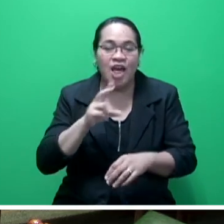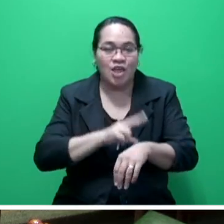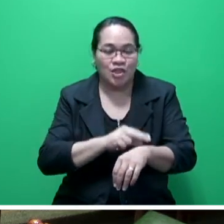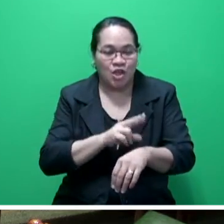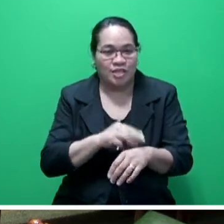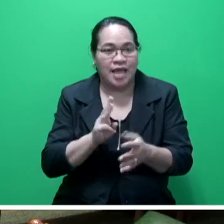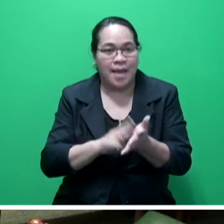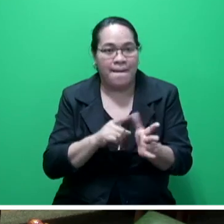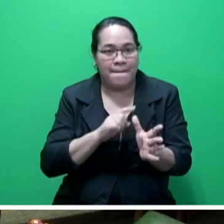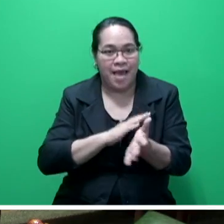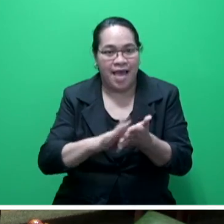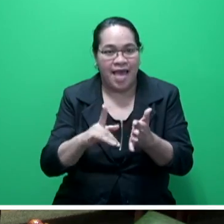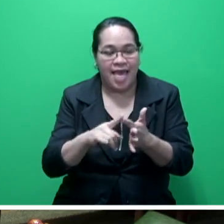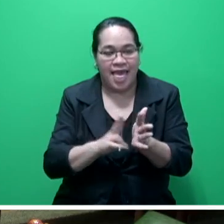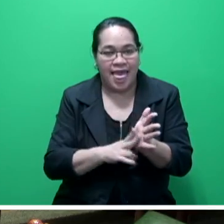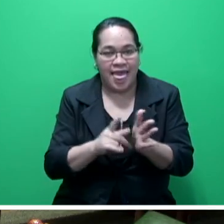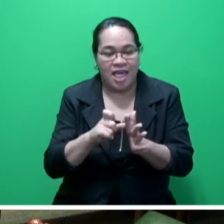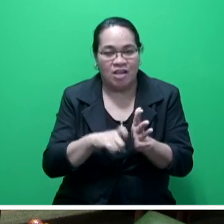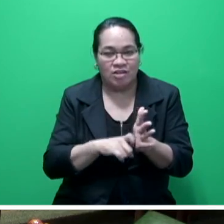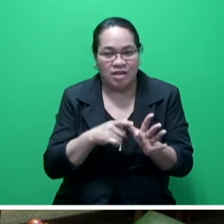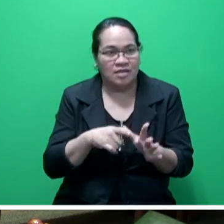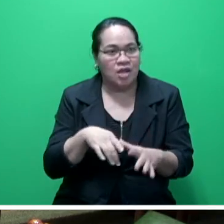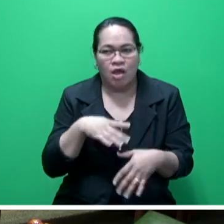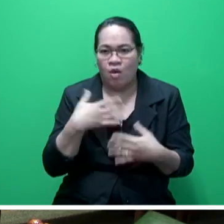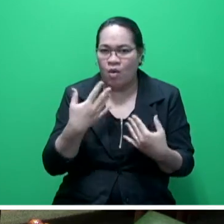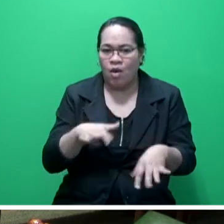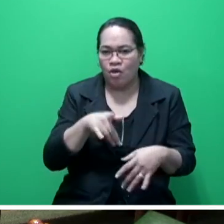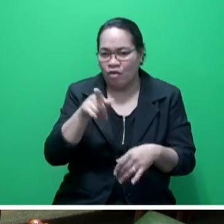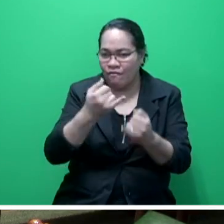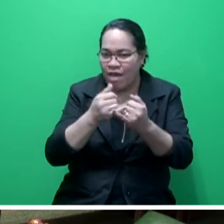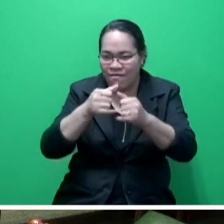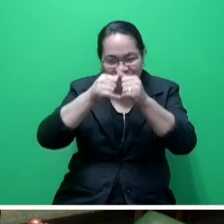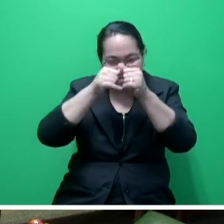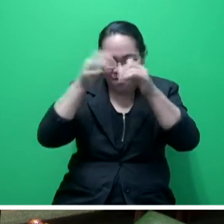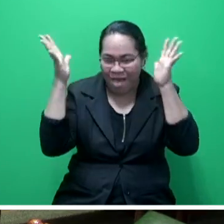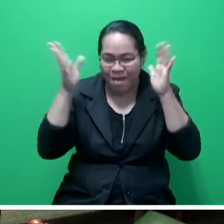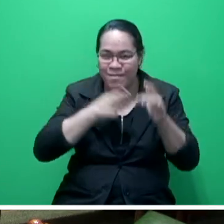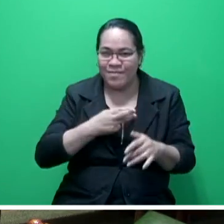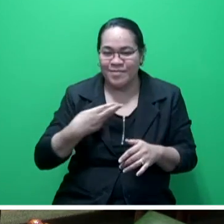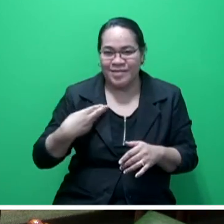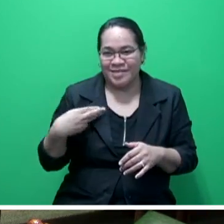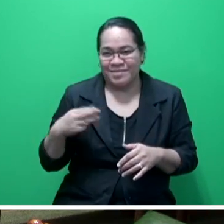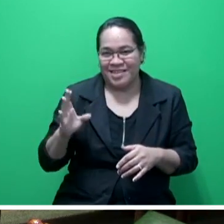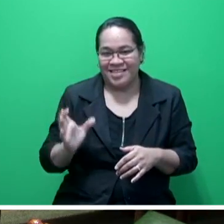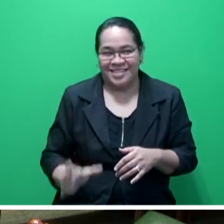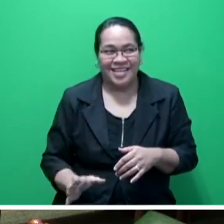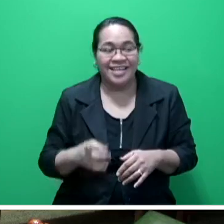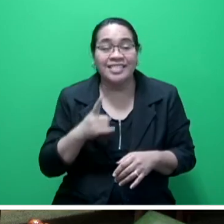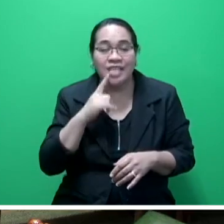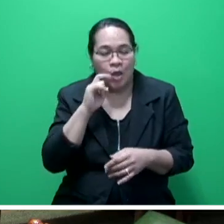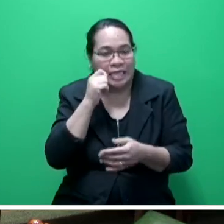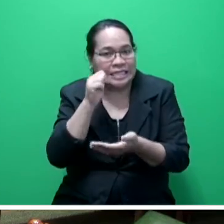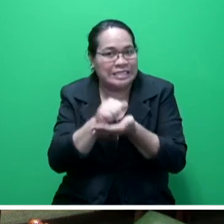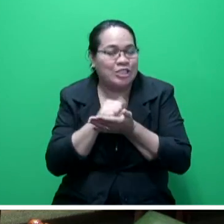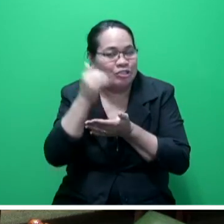Reddy. You're a very popular minister. Mr. Speaker, I'll keep it